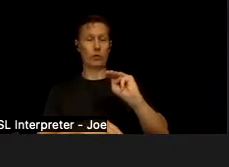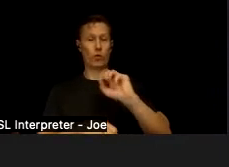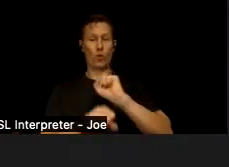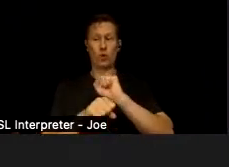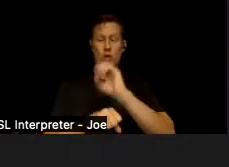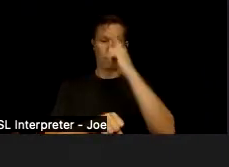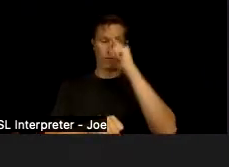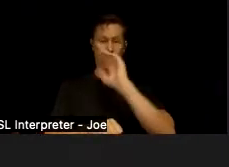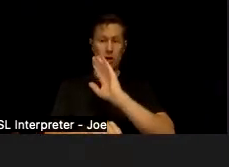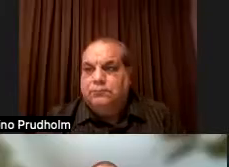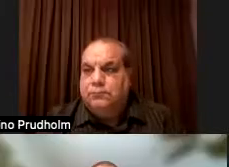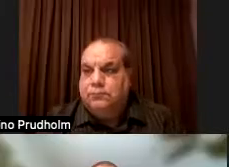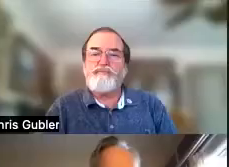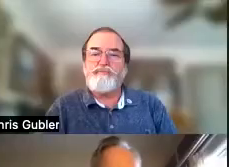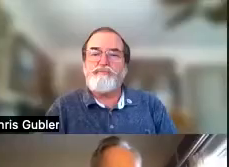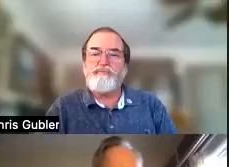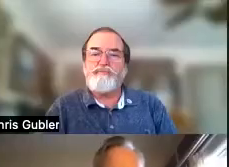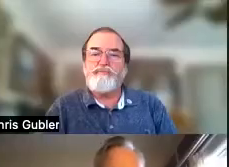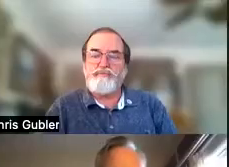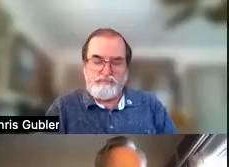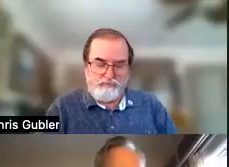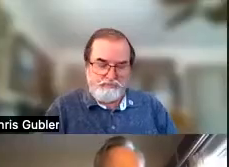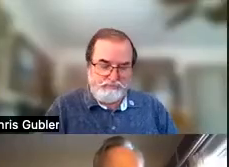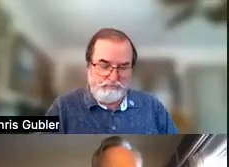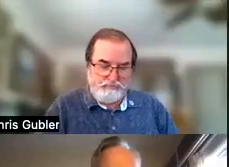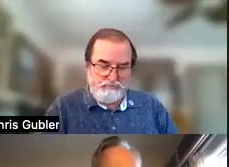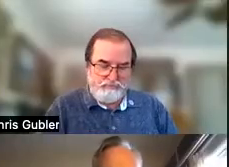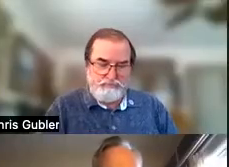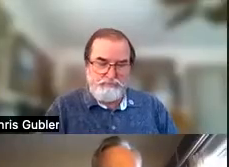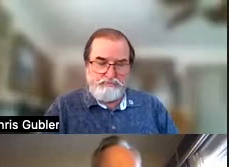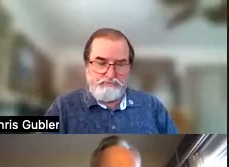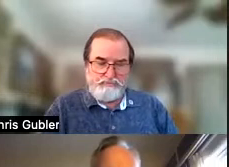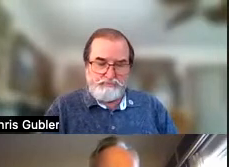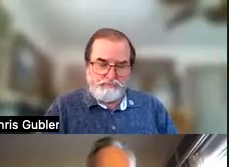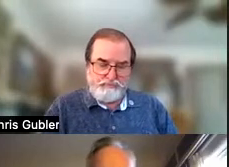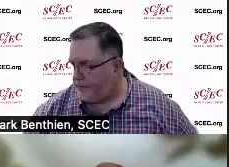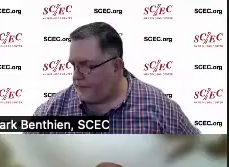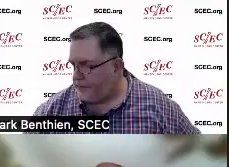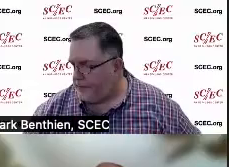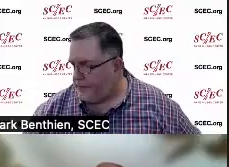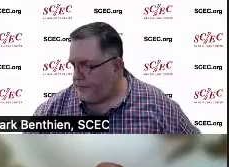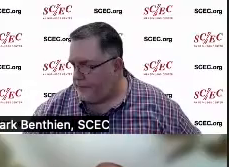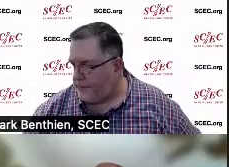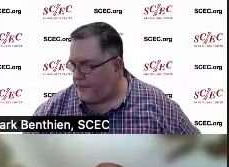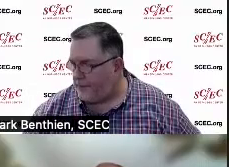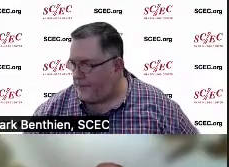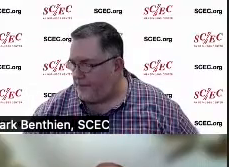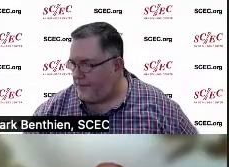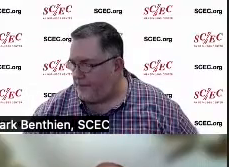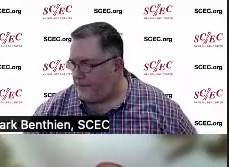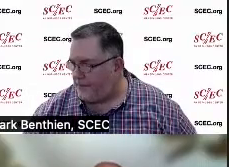operations center, following the large fires, and now planning for flood events